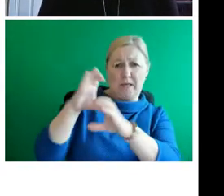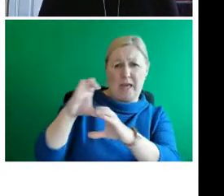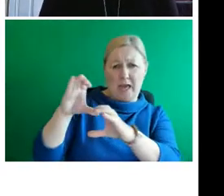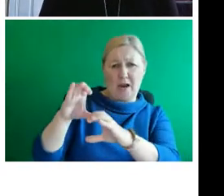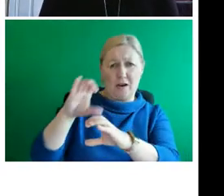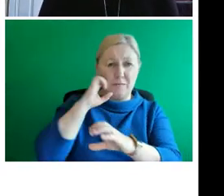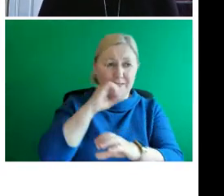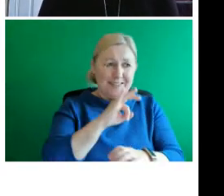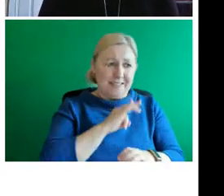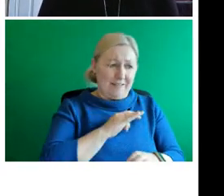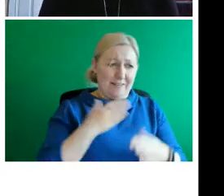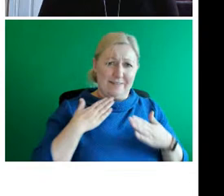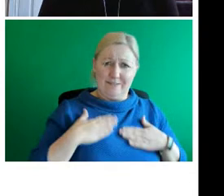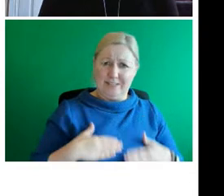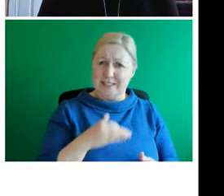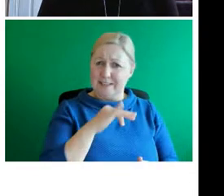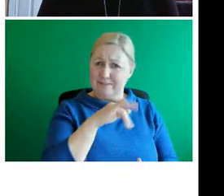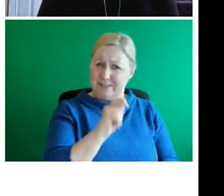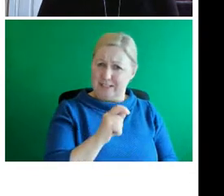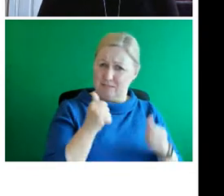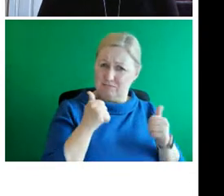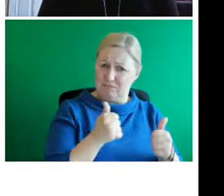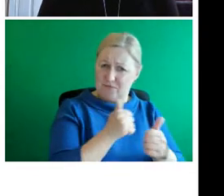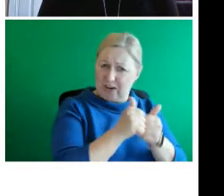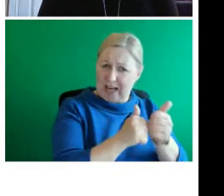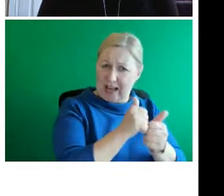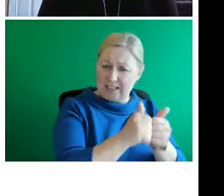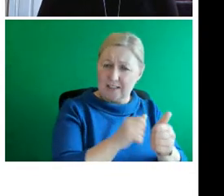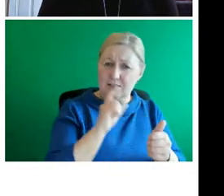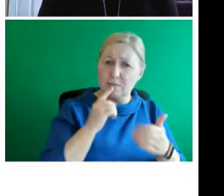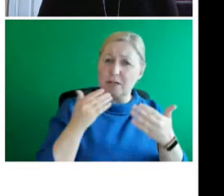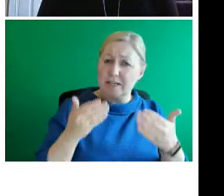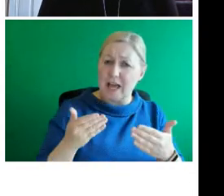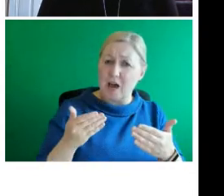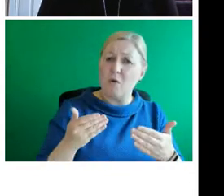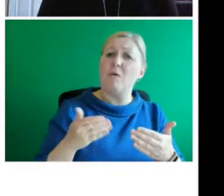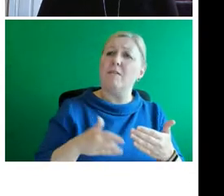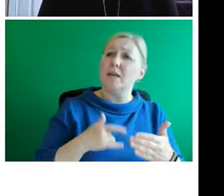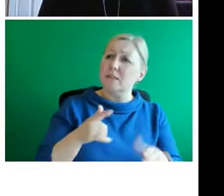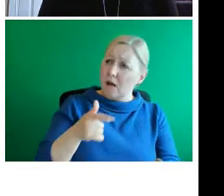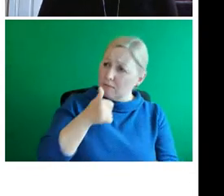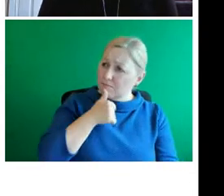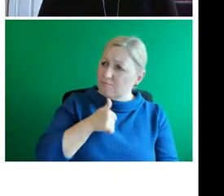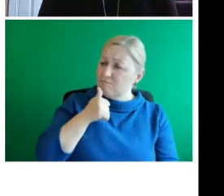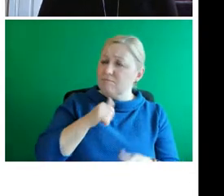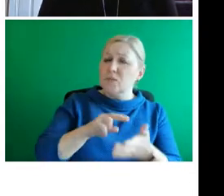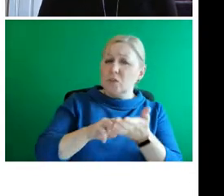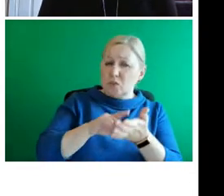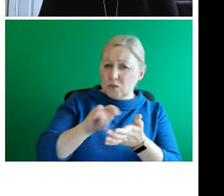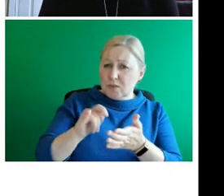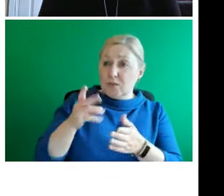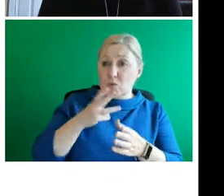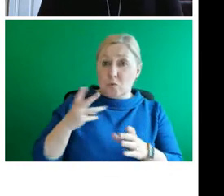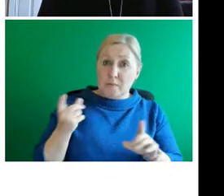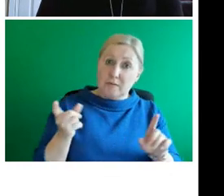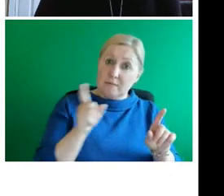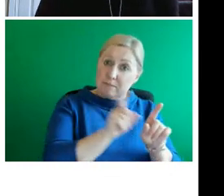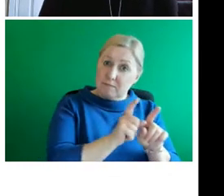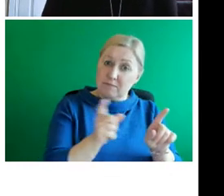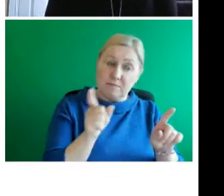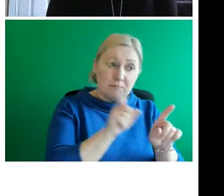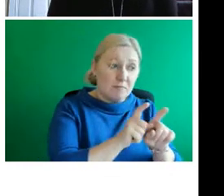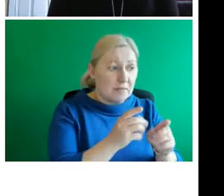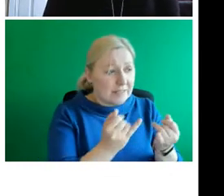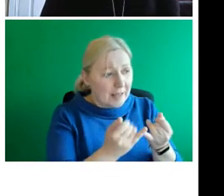used to it, she's delighted now. And this lady brings her out for walks and plays cards with her. So it's more social intervention. So on